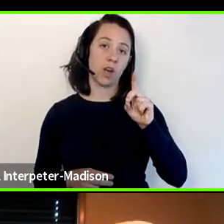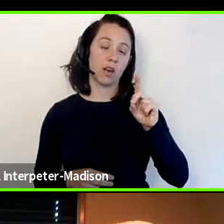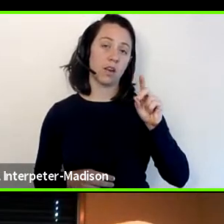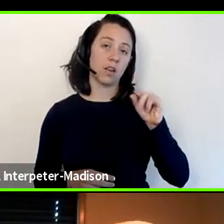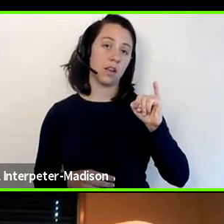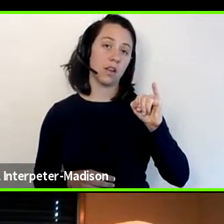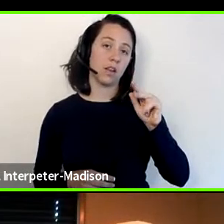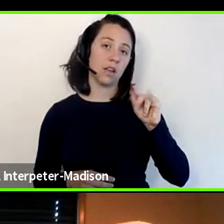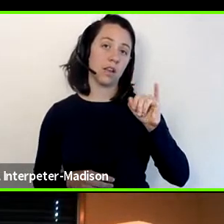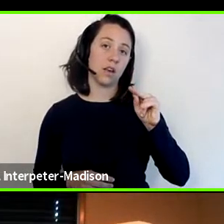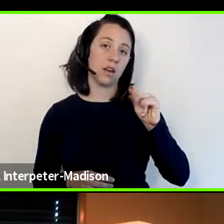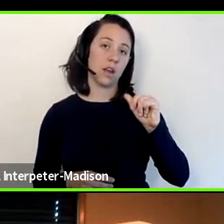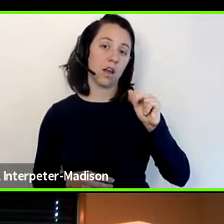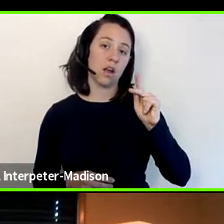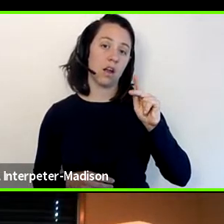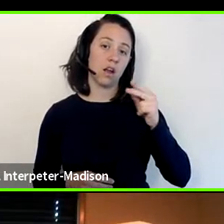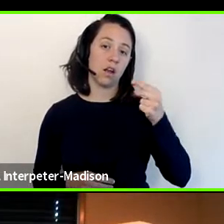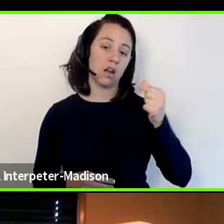On your screen, I